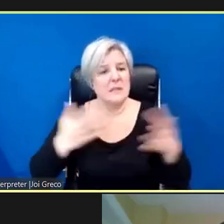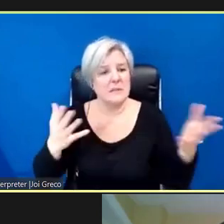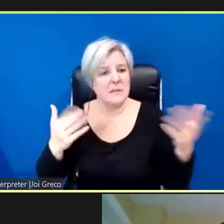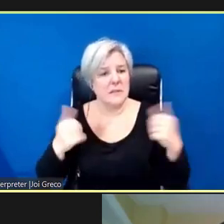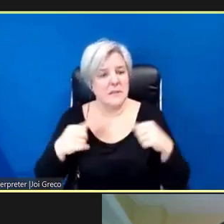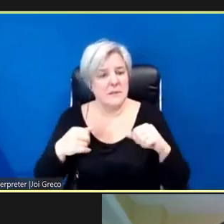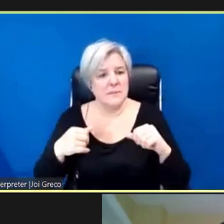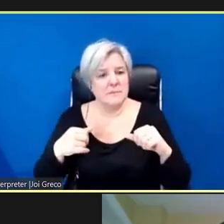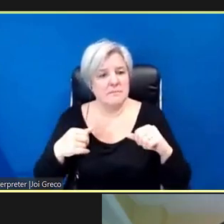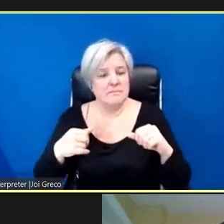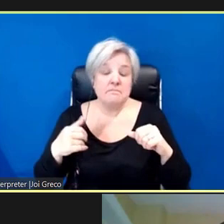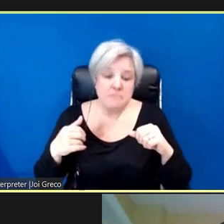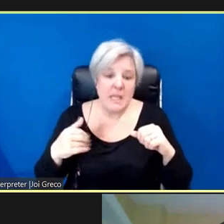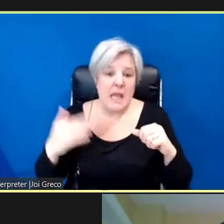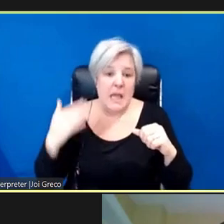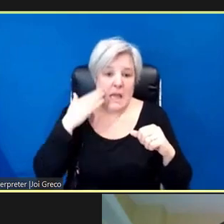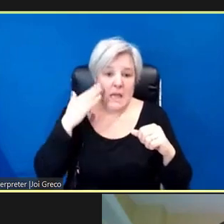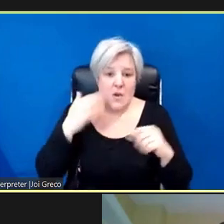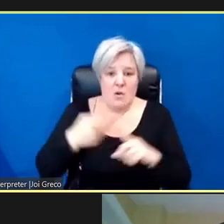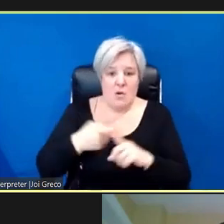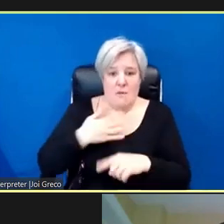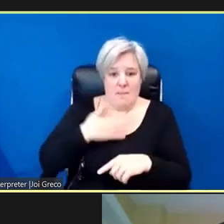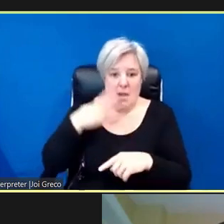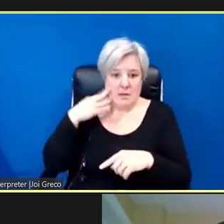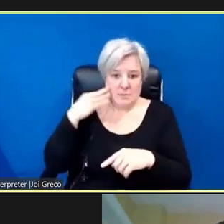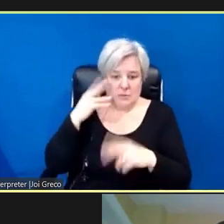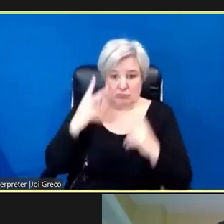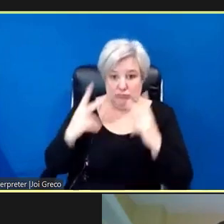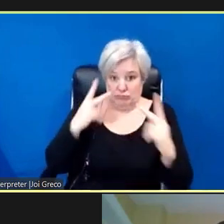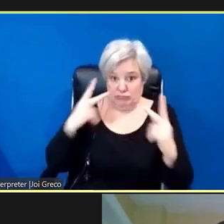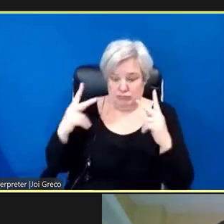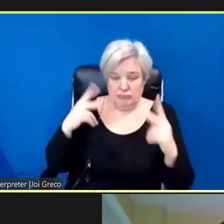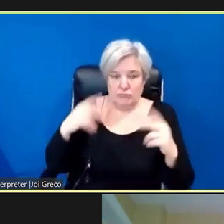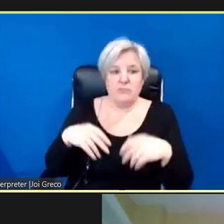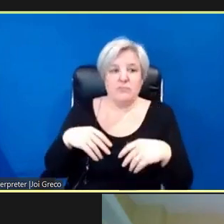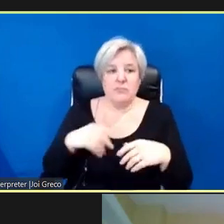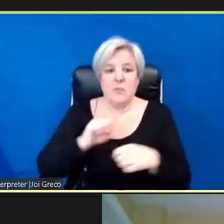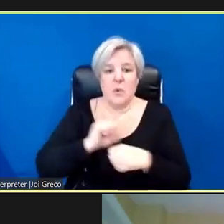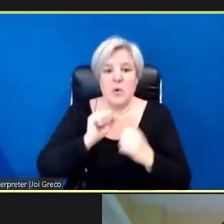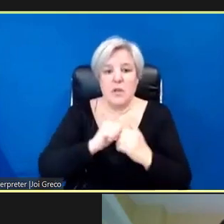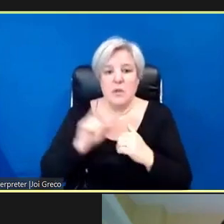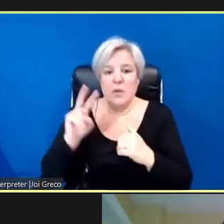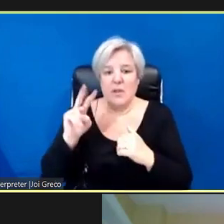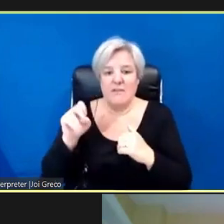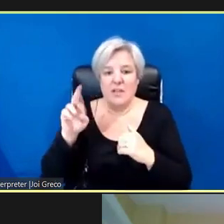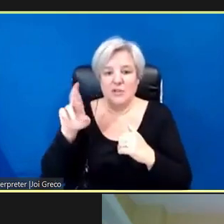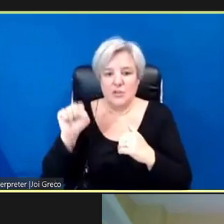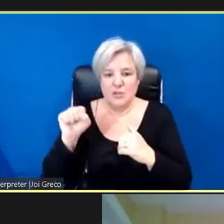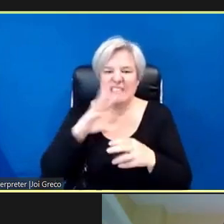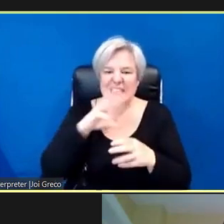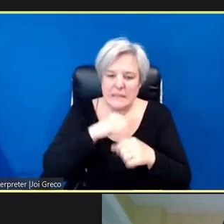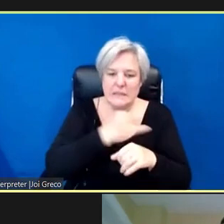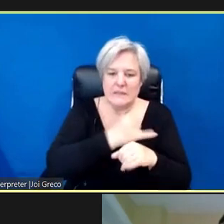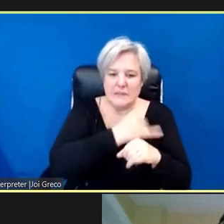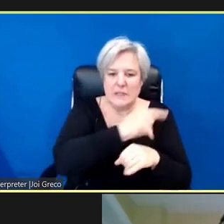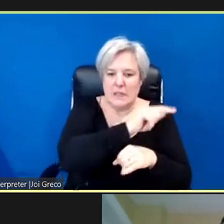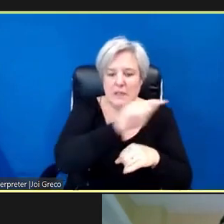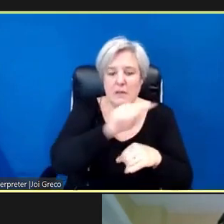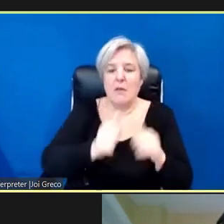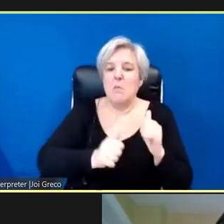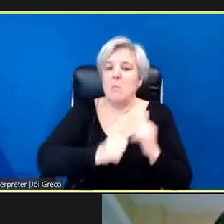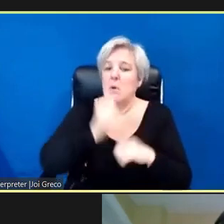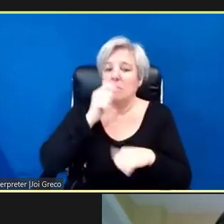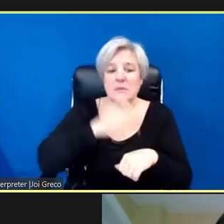just know, based on my experience with working with vendors and birth facilities, as the majority